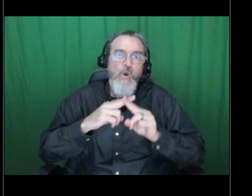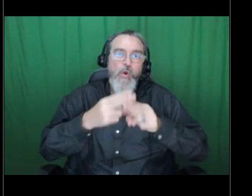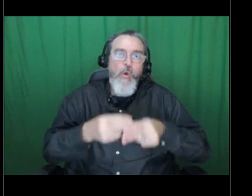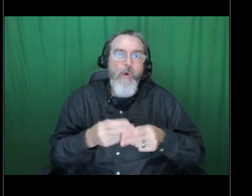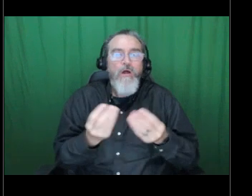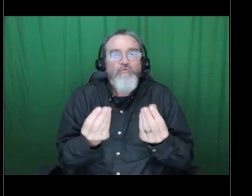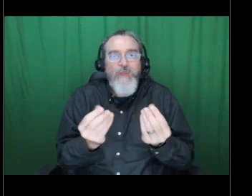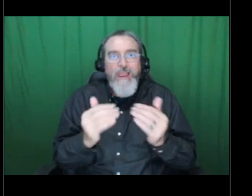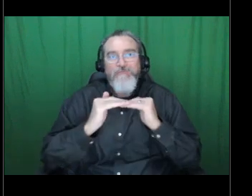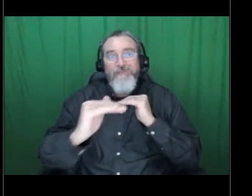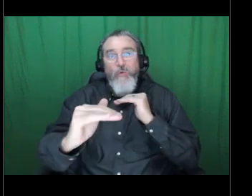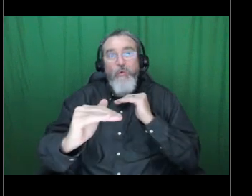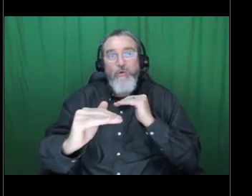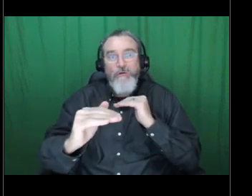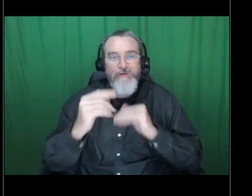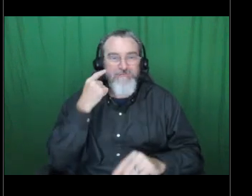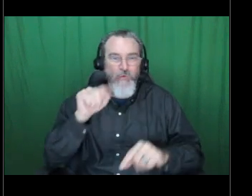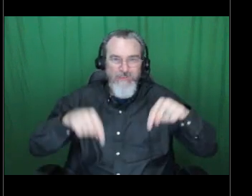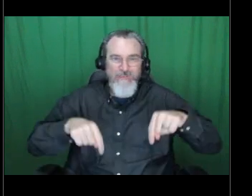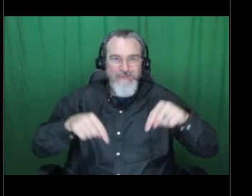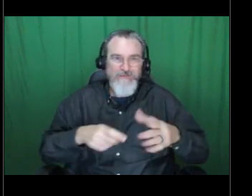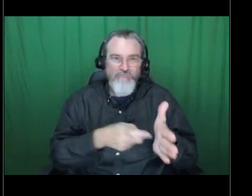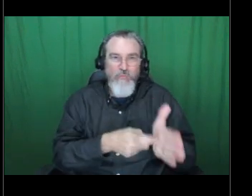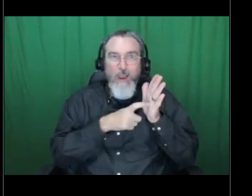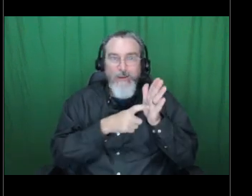the guidelines.